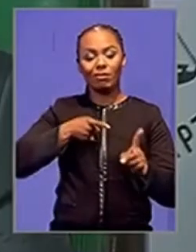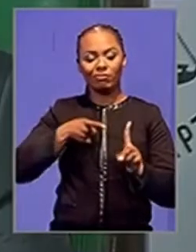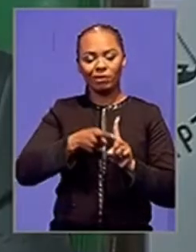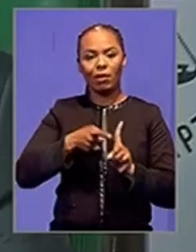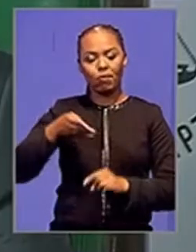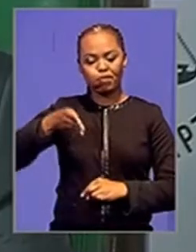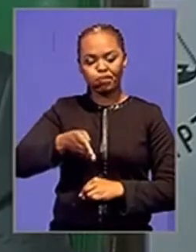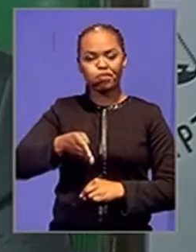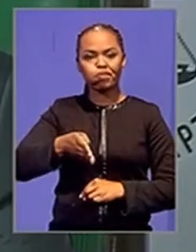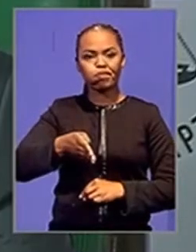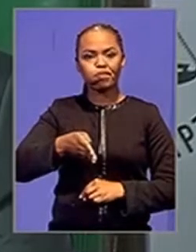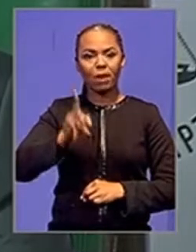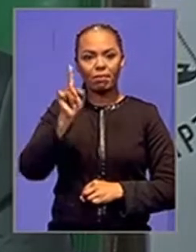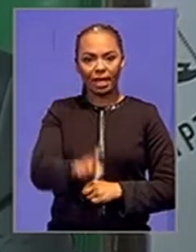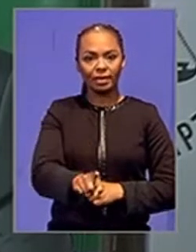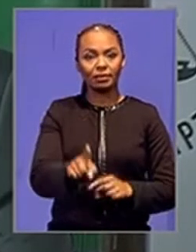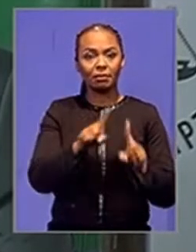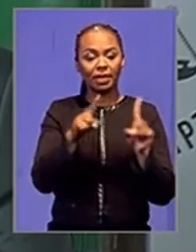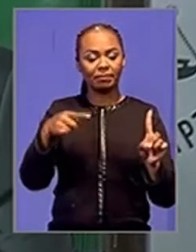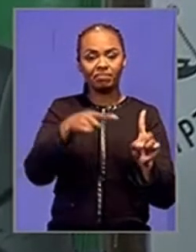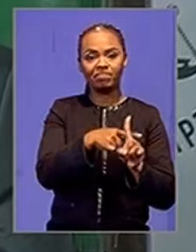He has left today